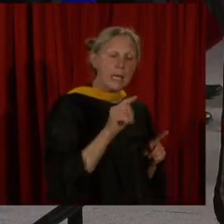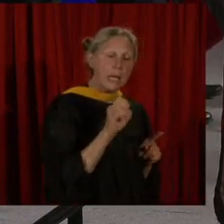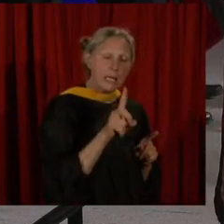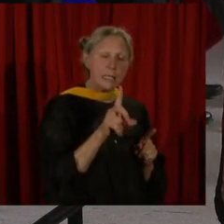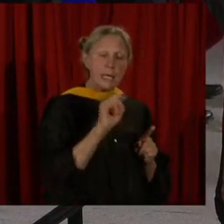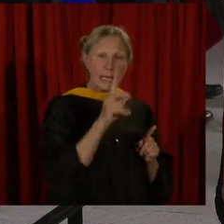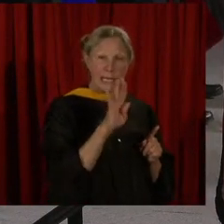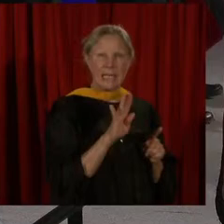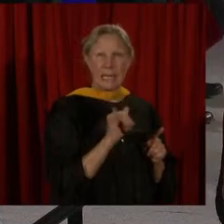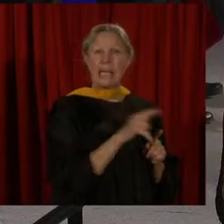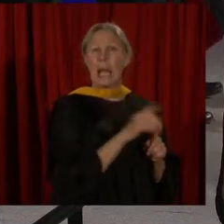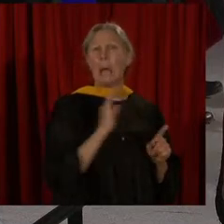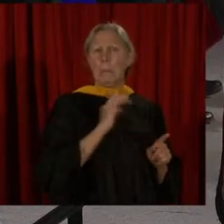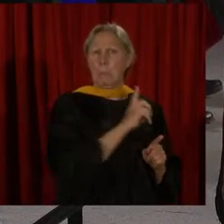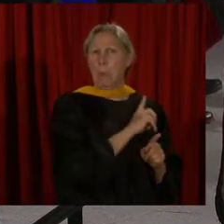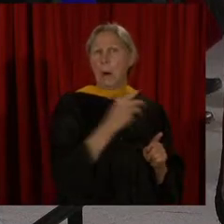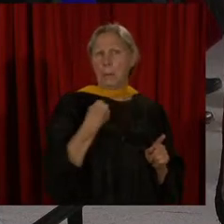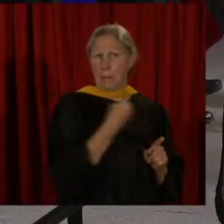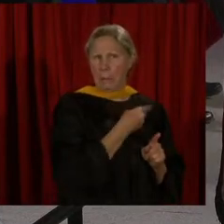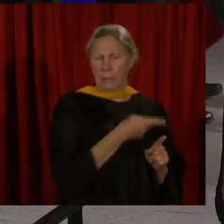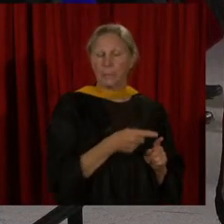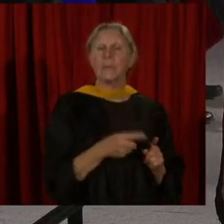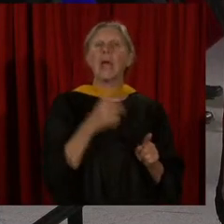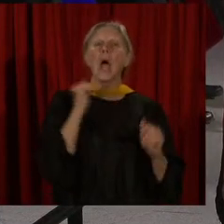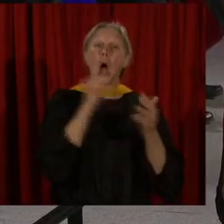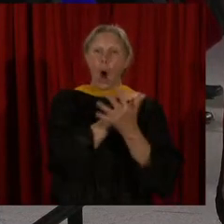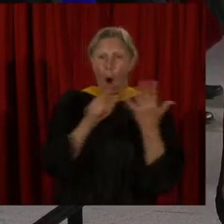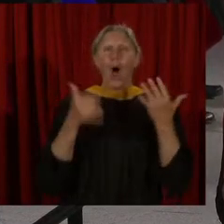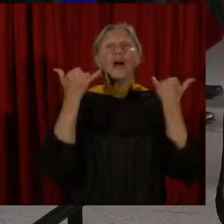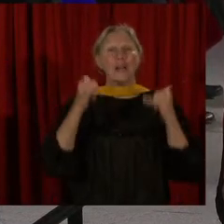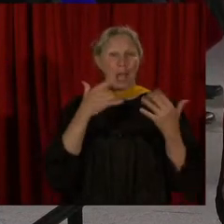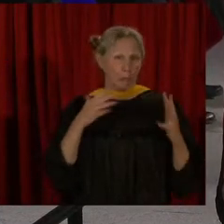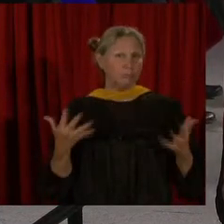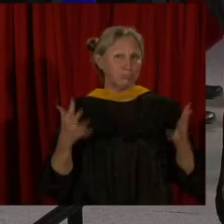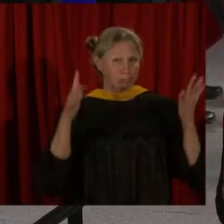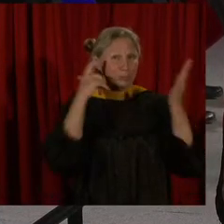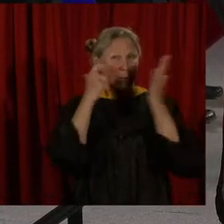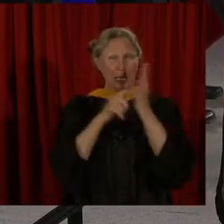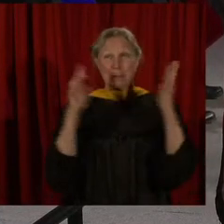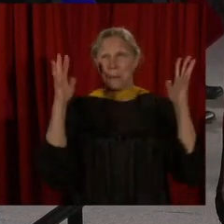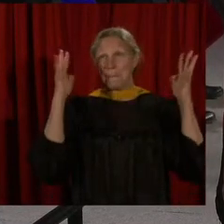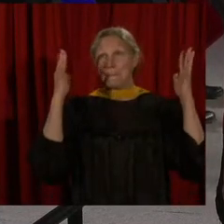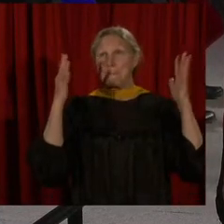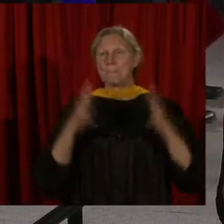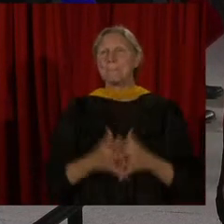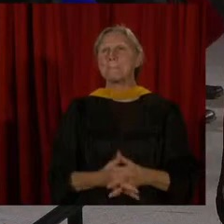of the Board of Trustees. Let's recognize these platform guests.